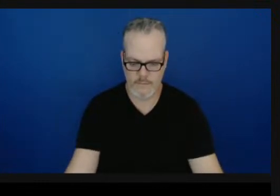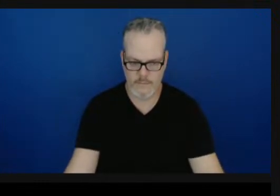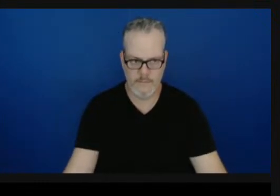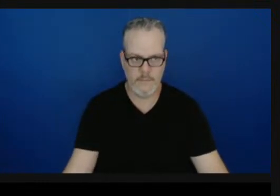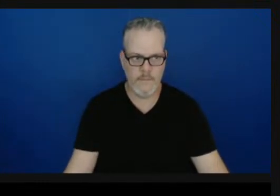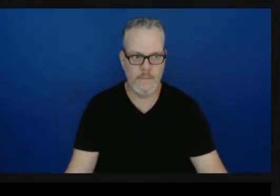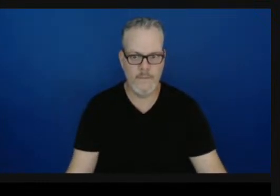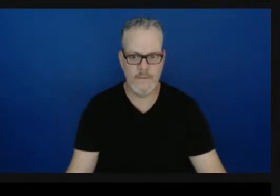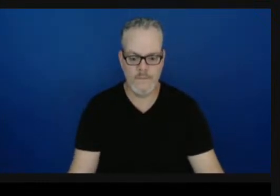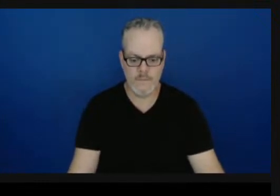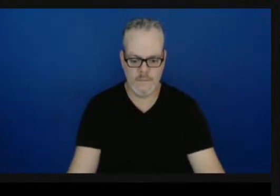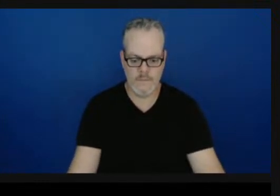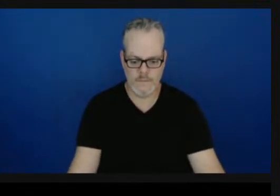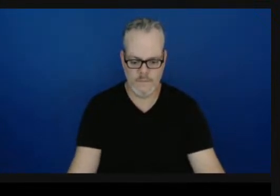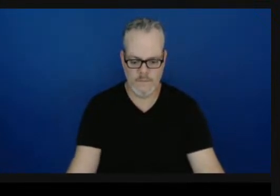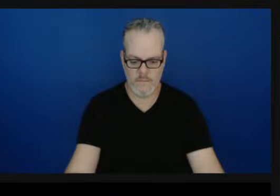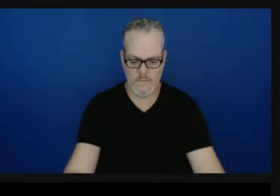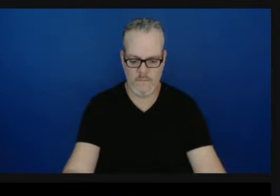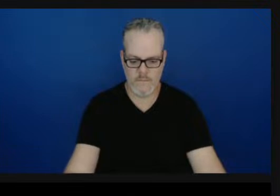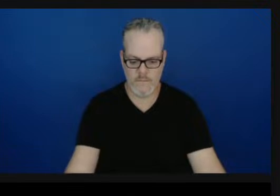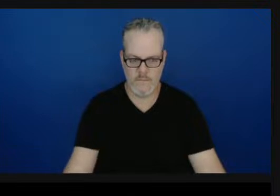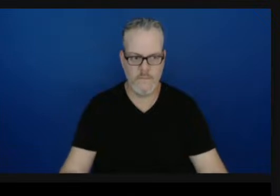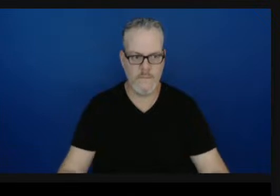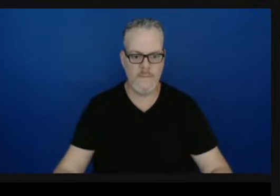Let's pull it back.